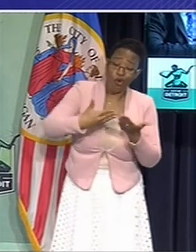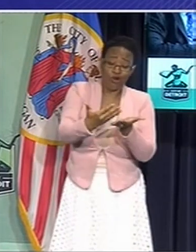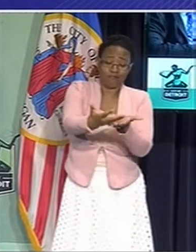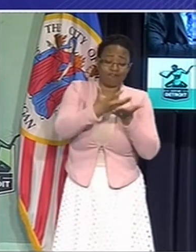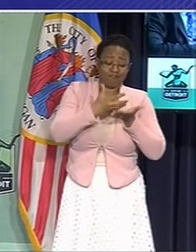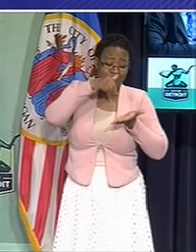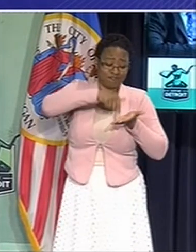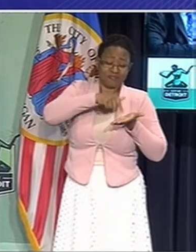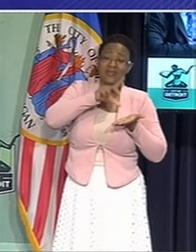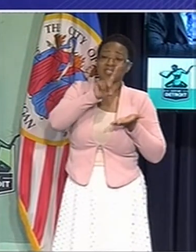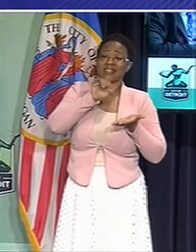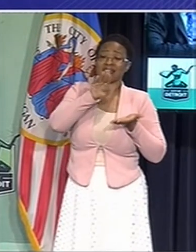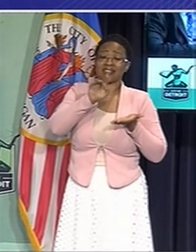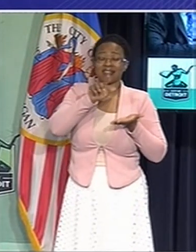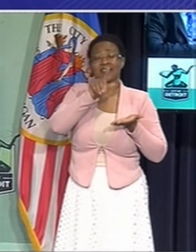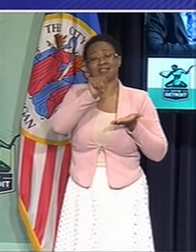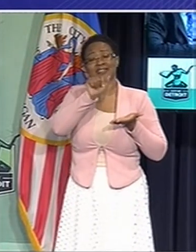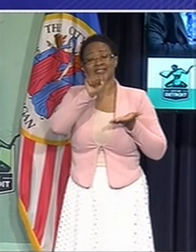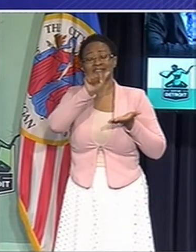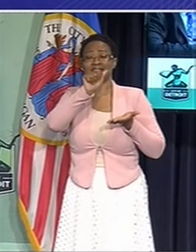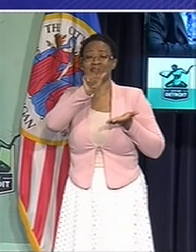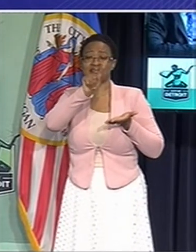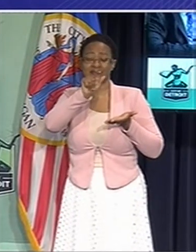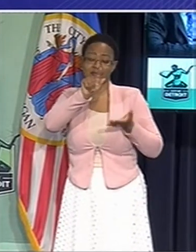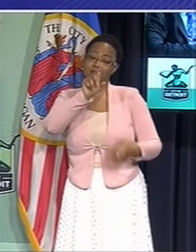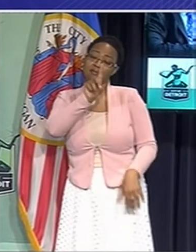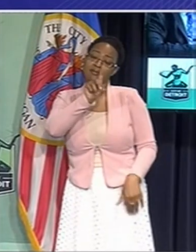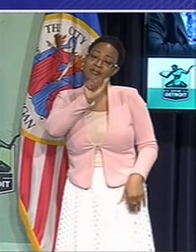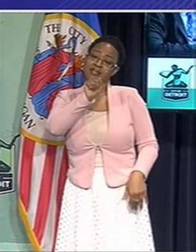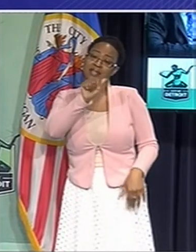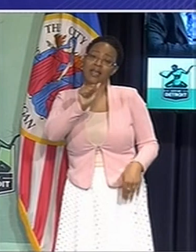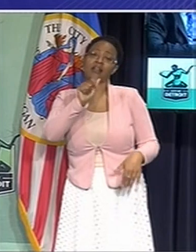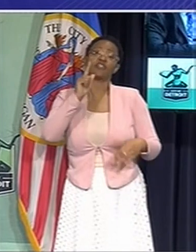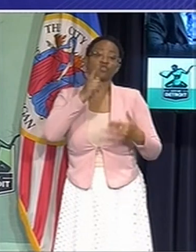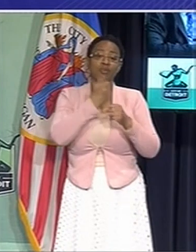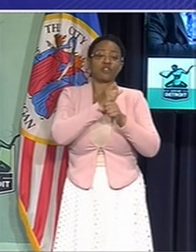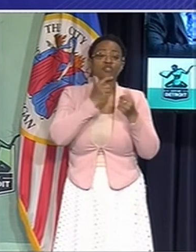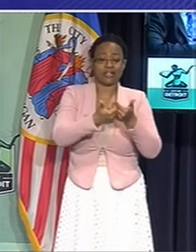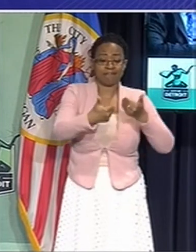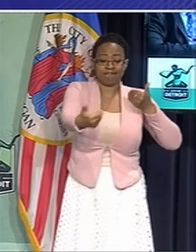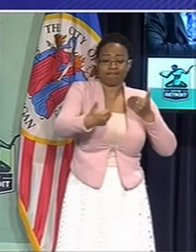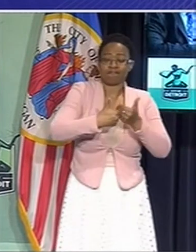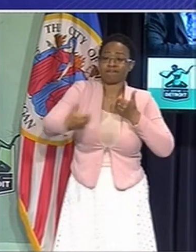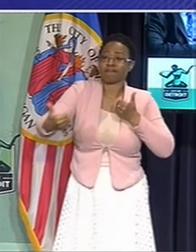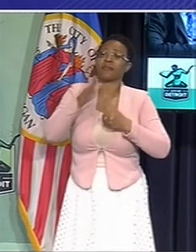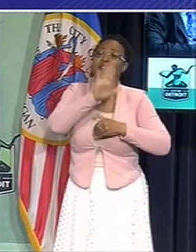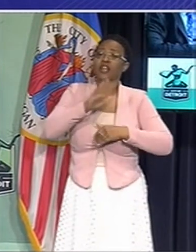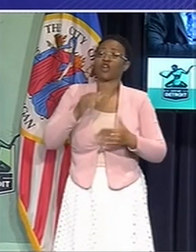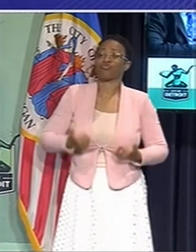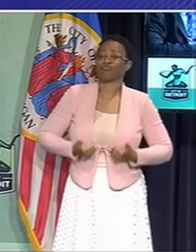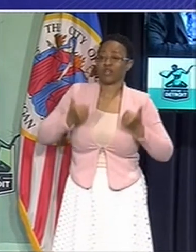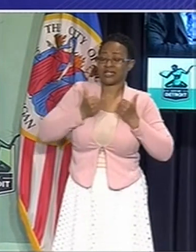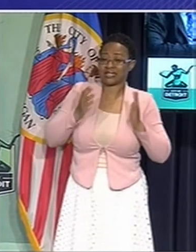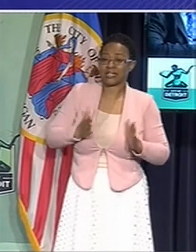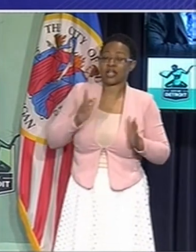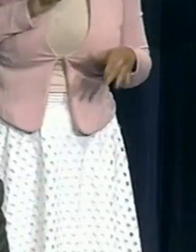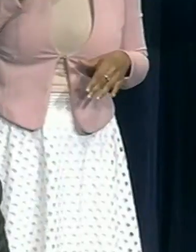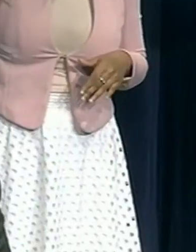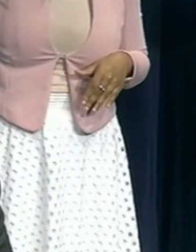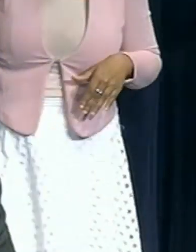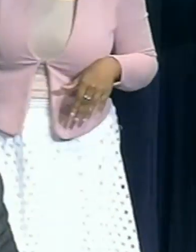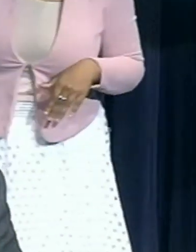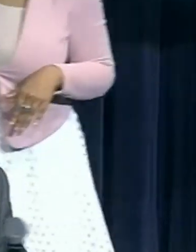safely isolate those who are infectious. And I want to turn it over to the person who had that up to report on those results, Denise